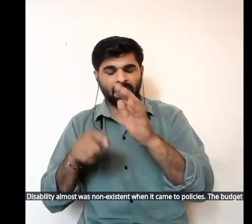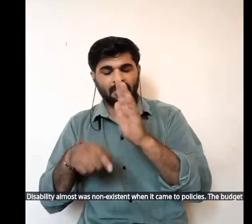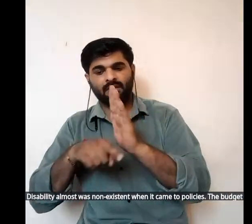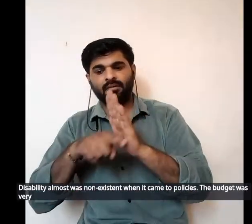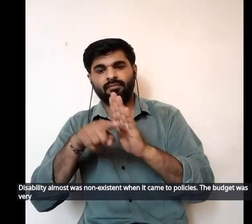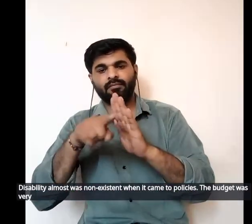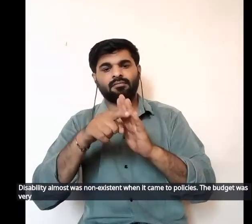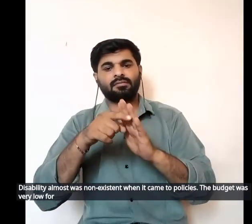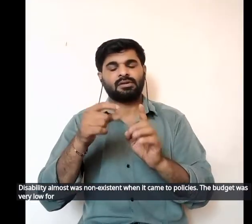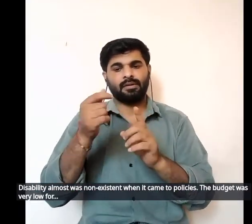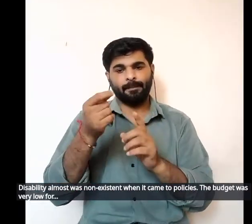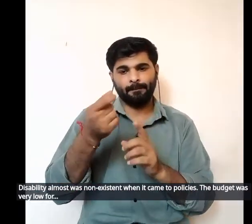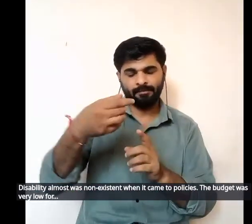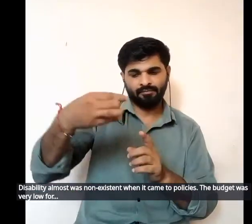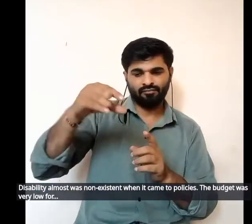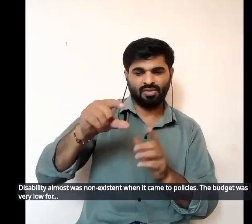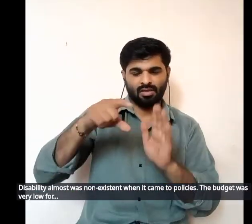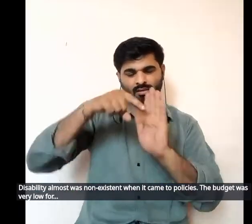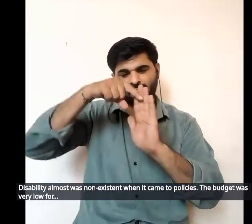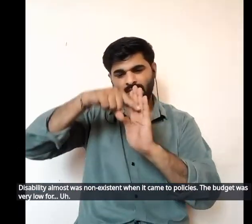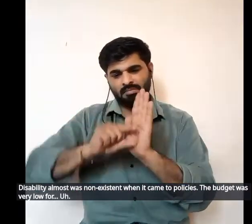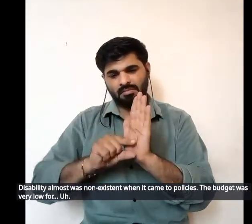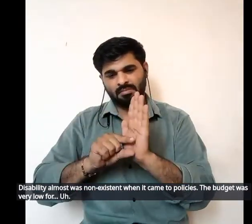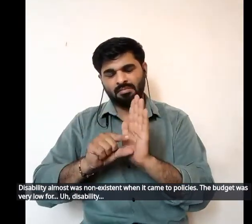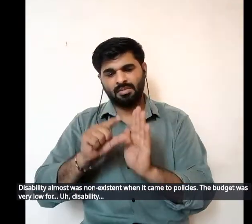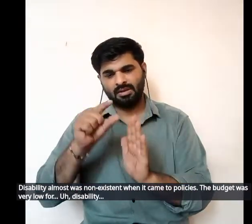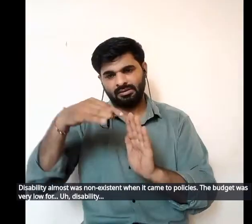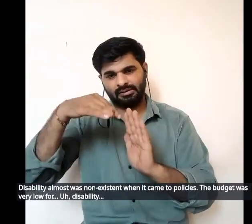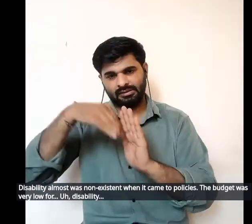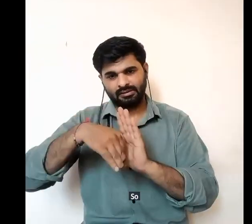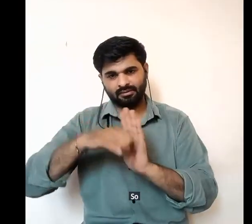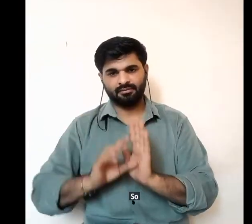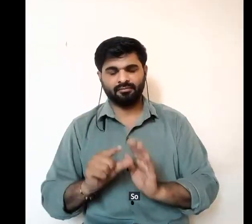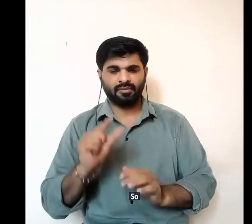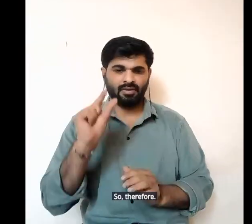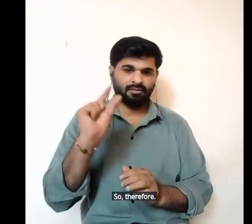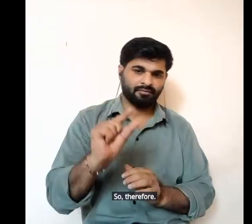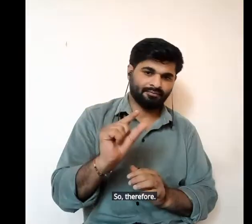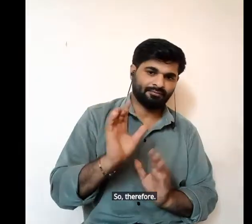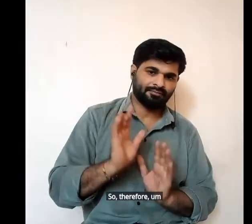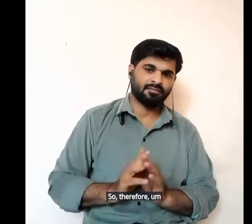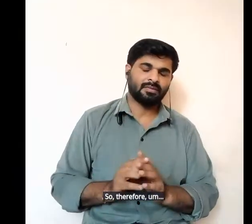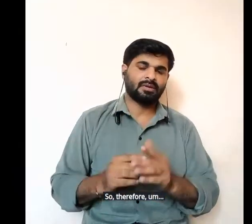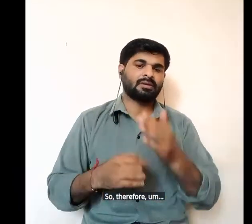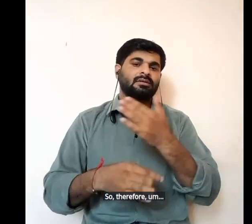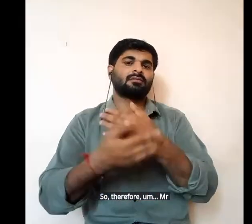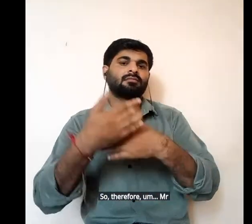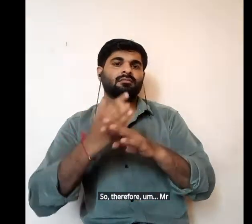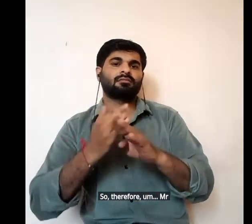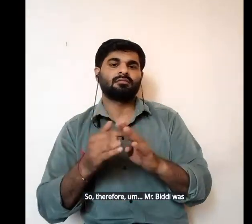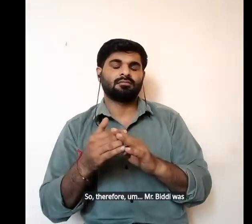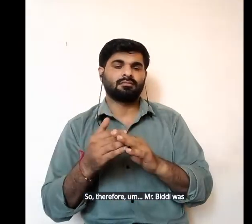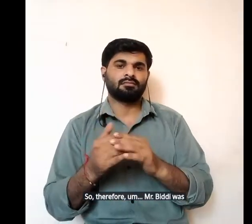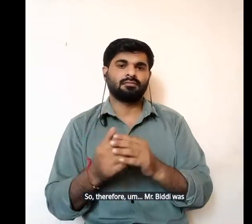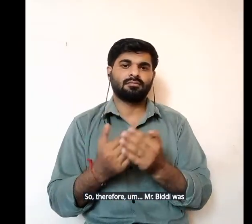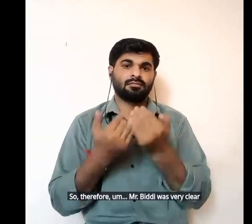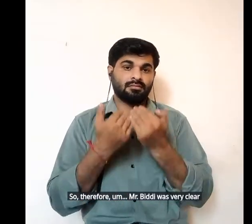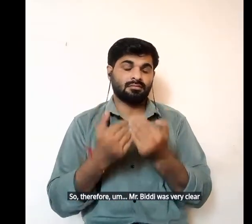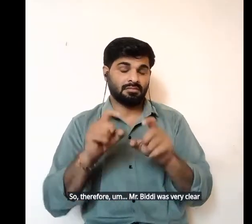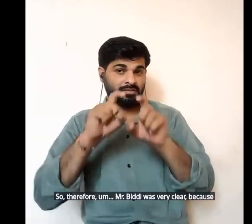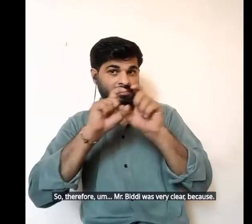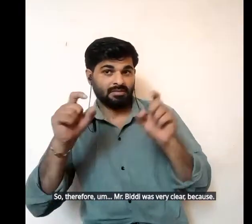low for disability. So therefore, Mr. Abidi was very clear,